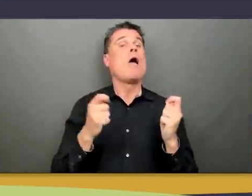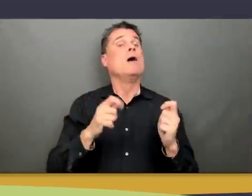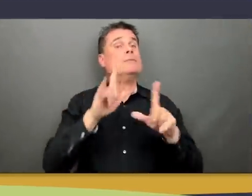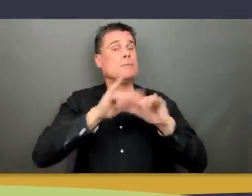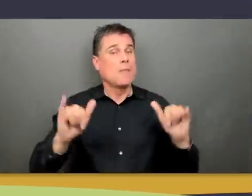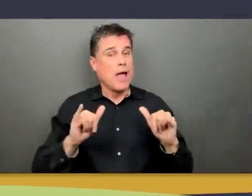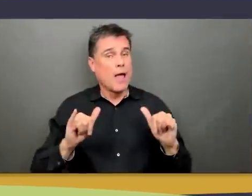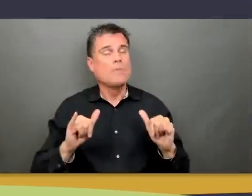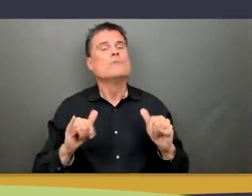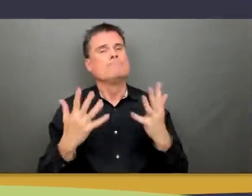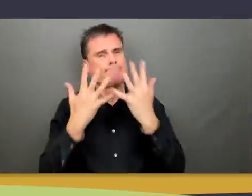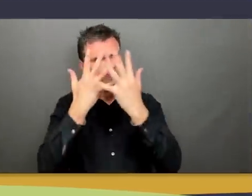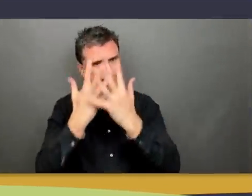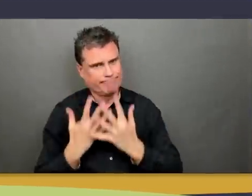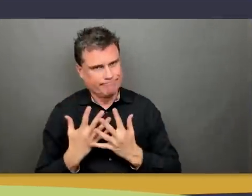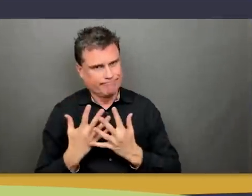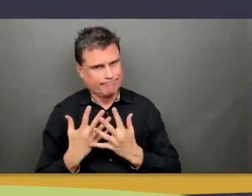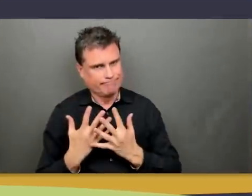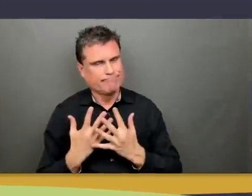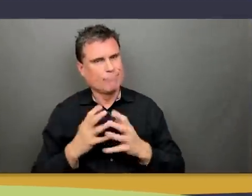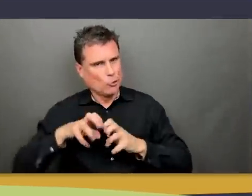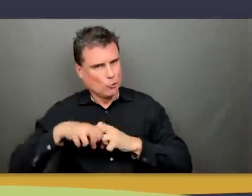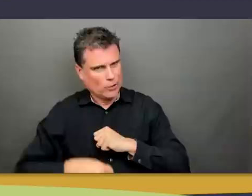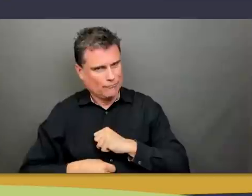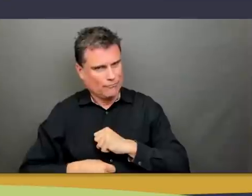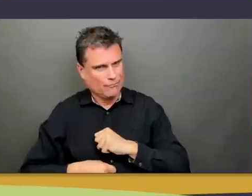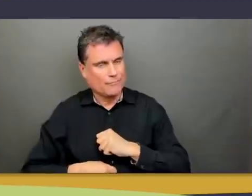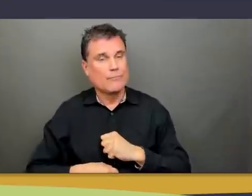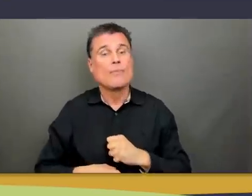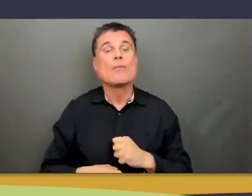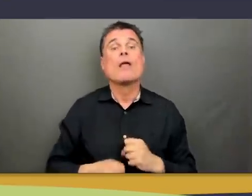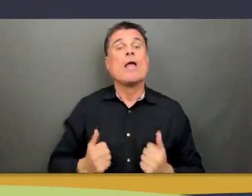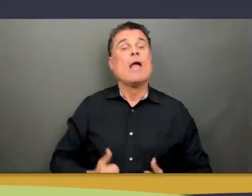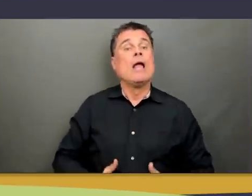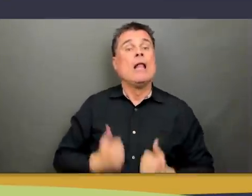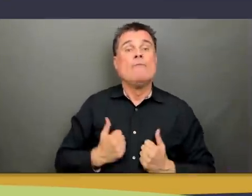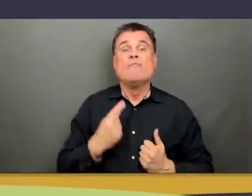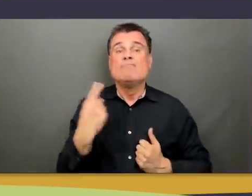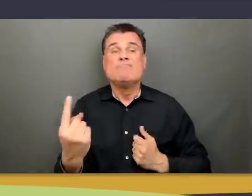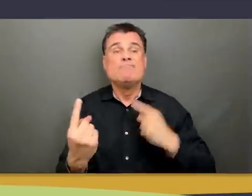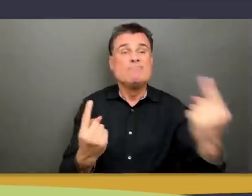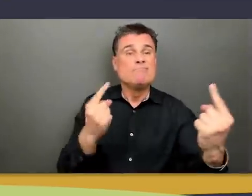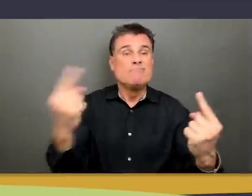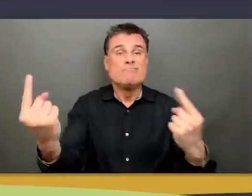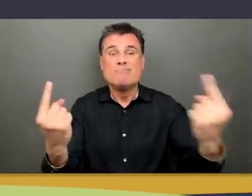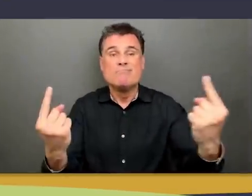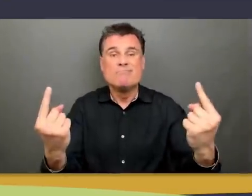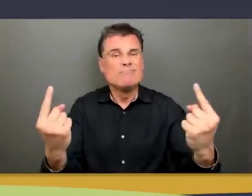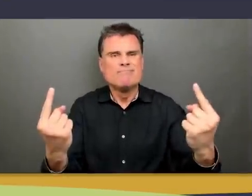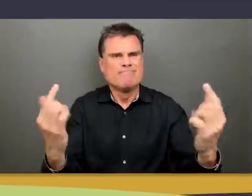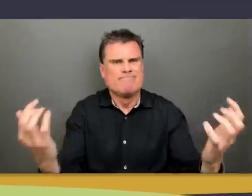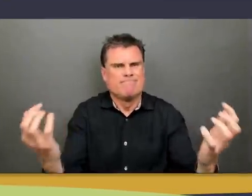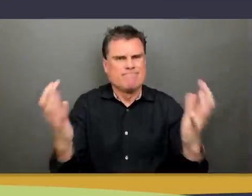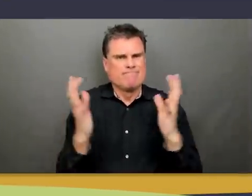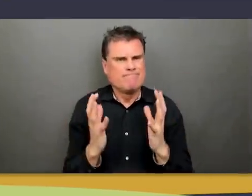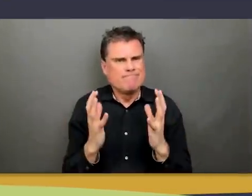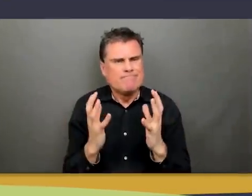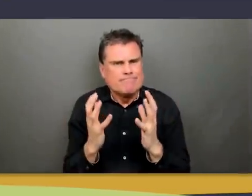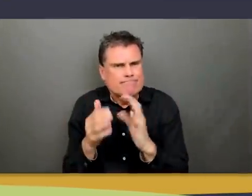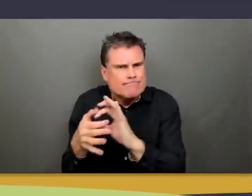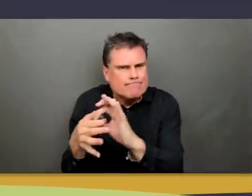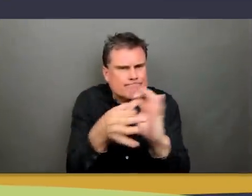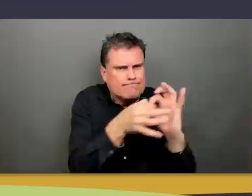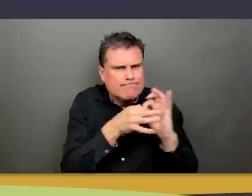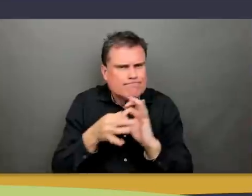and yet we draw each other near again. We call on one another to witness, to be witnessed,